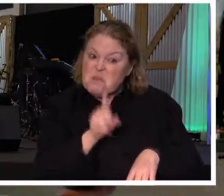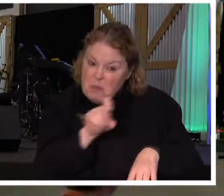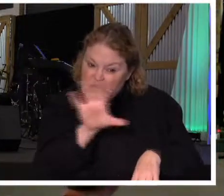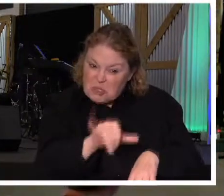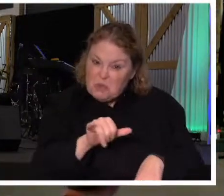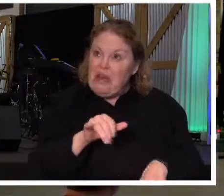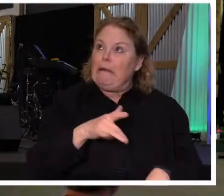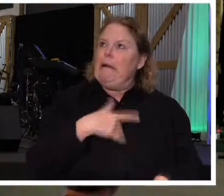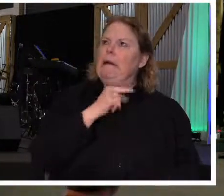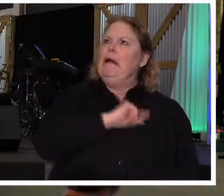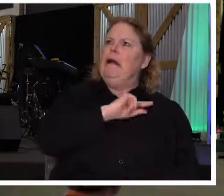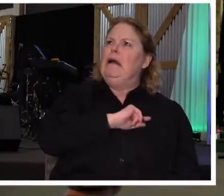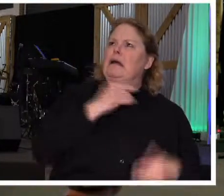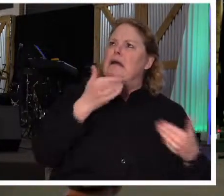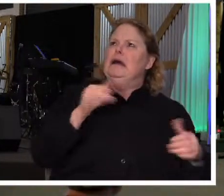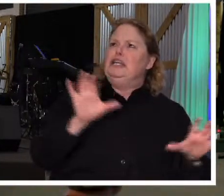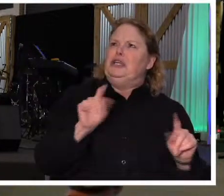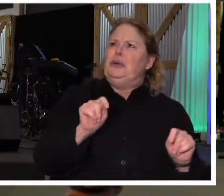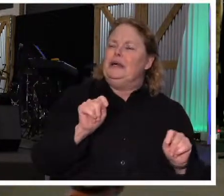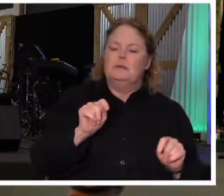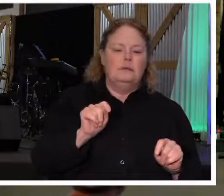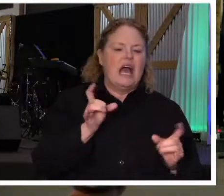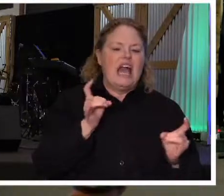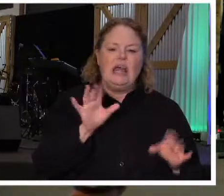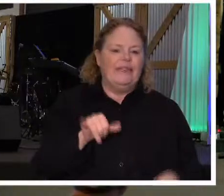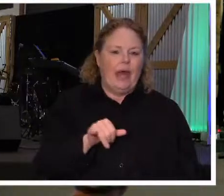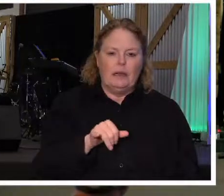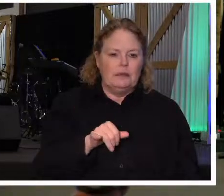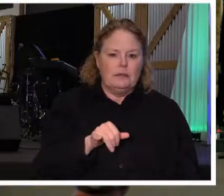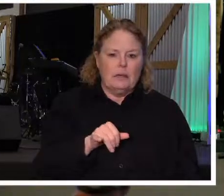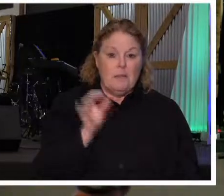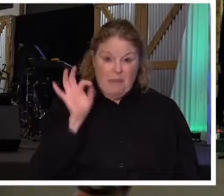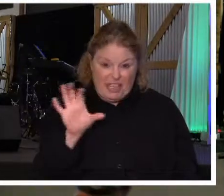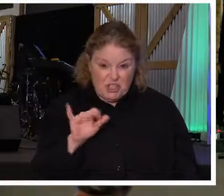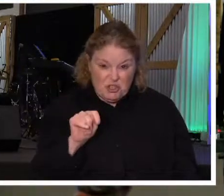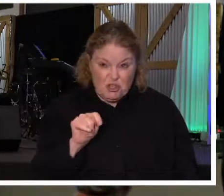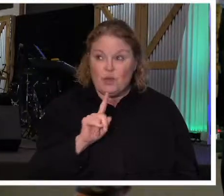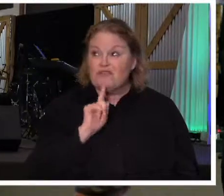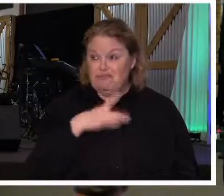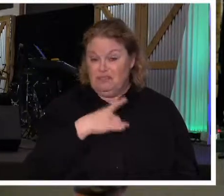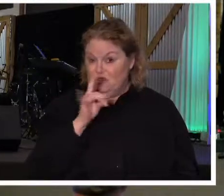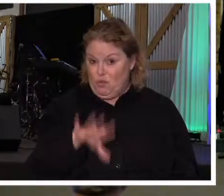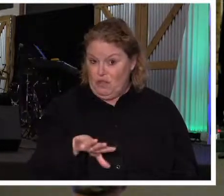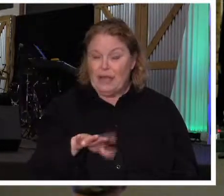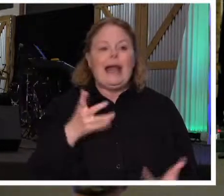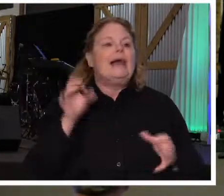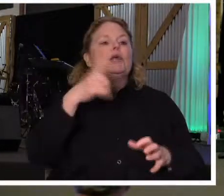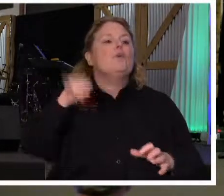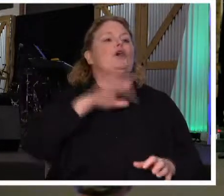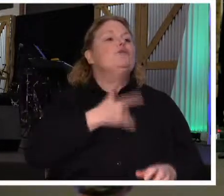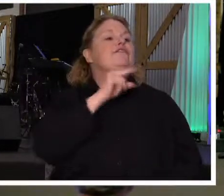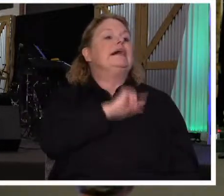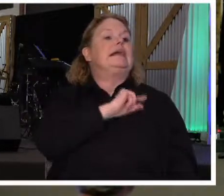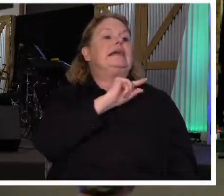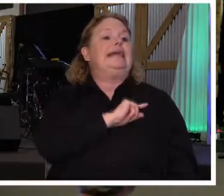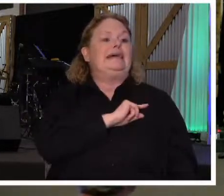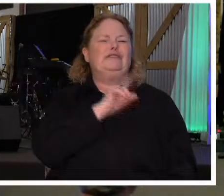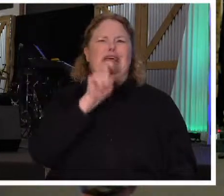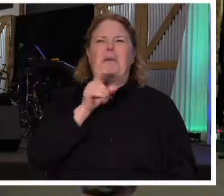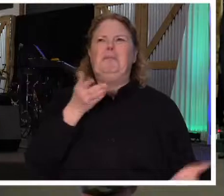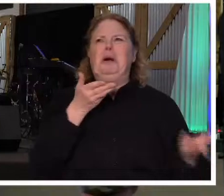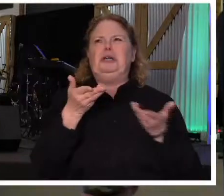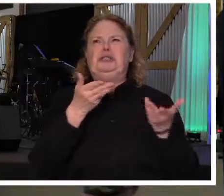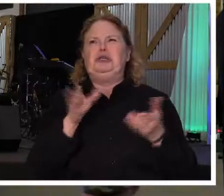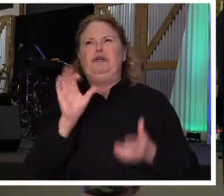you. I hate it when pastors do that. So I didn't want there to be this sense of guilt. You